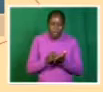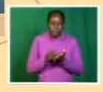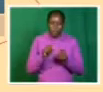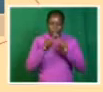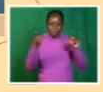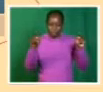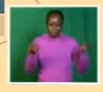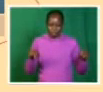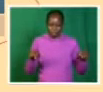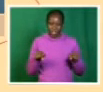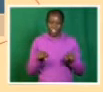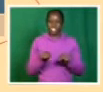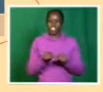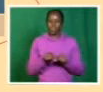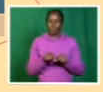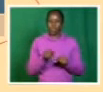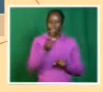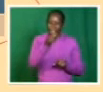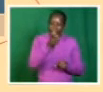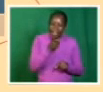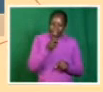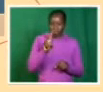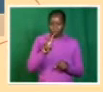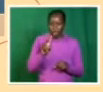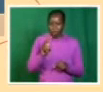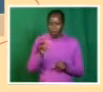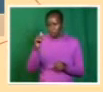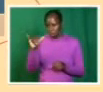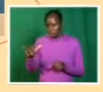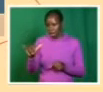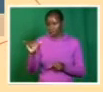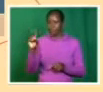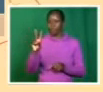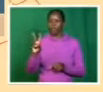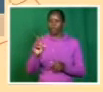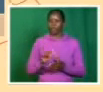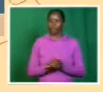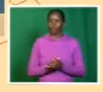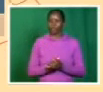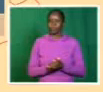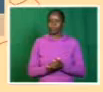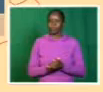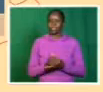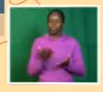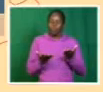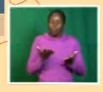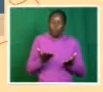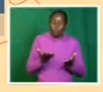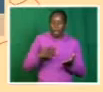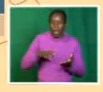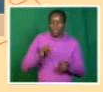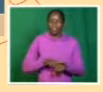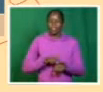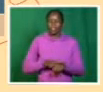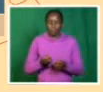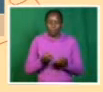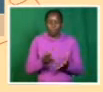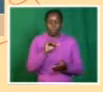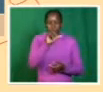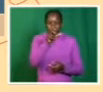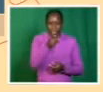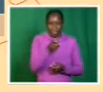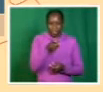table with the x values and the y values. Normally you'll be given these x values, or you